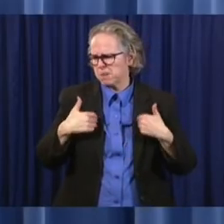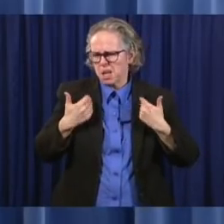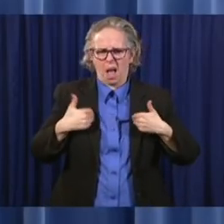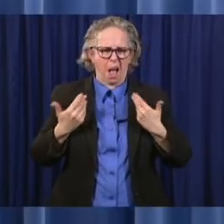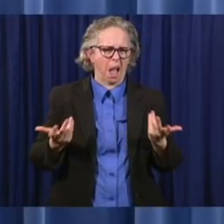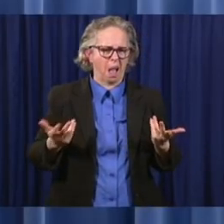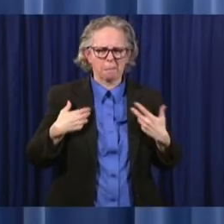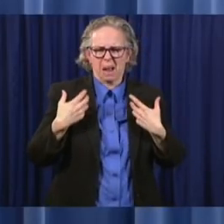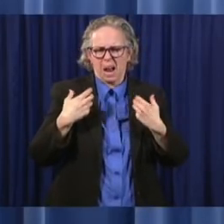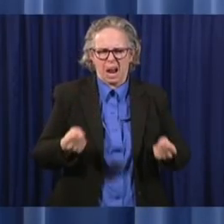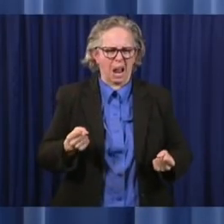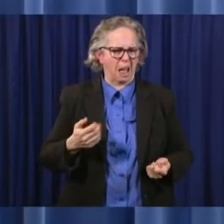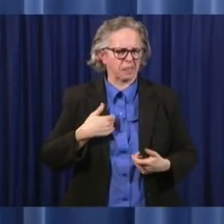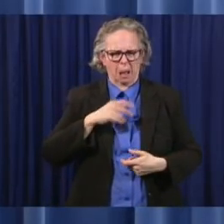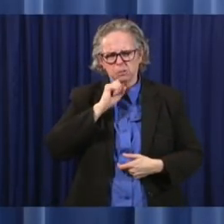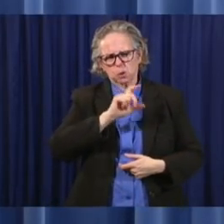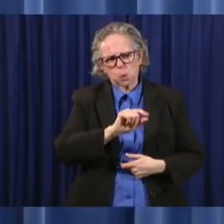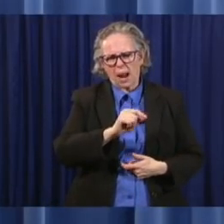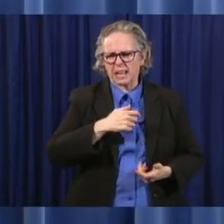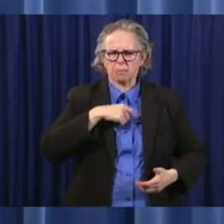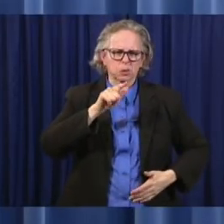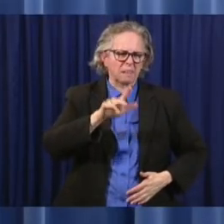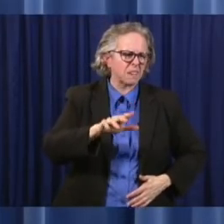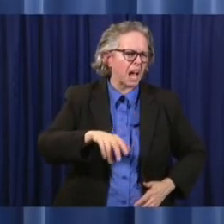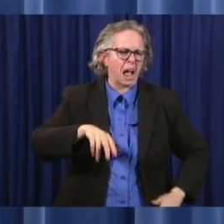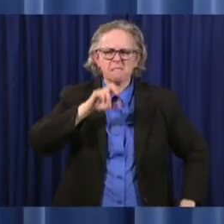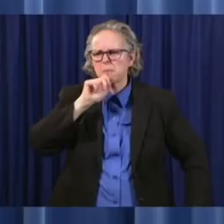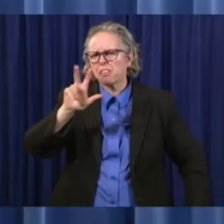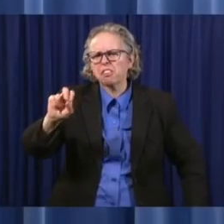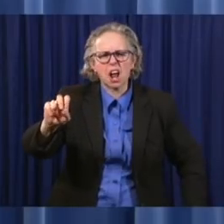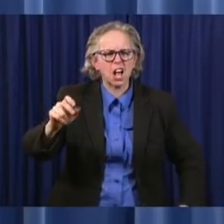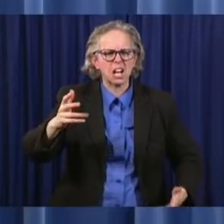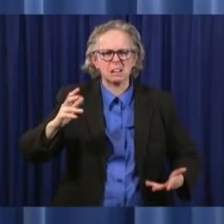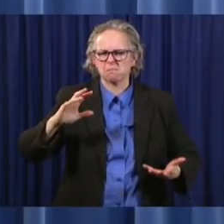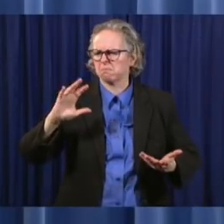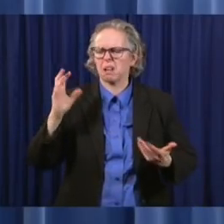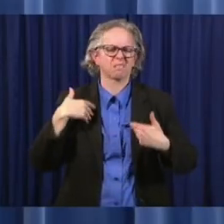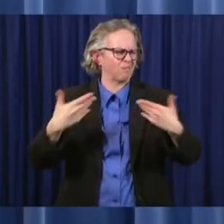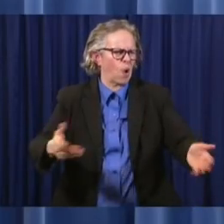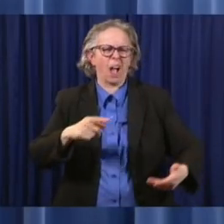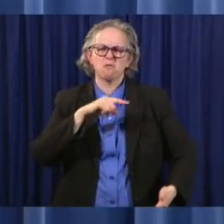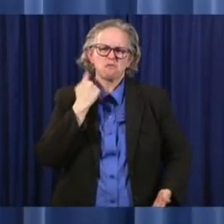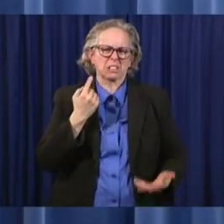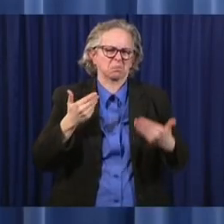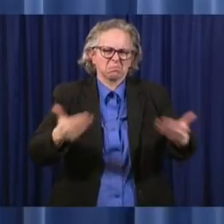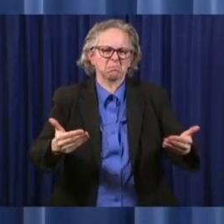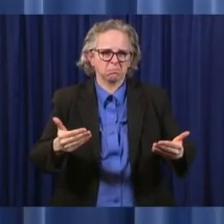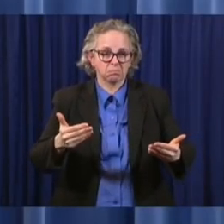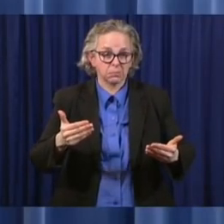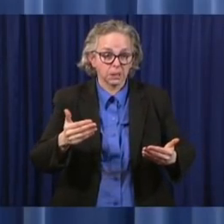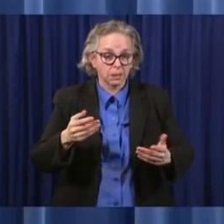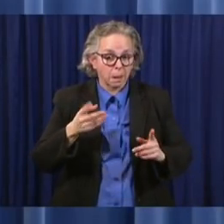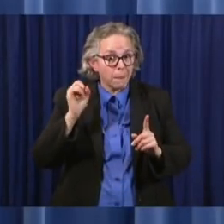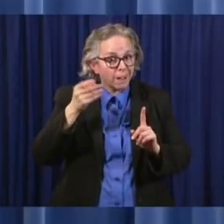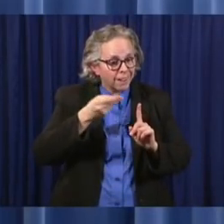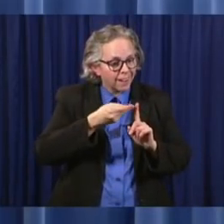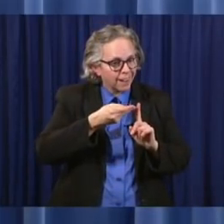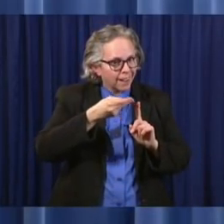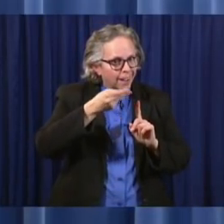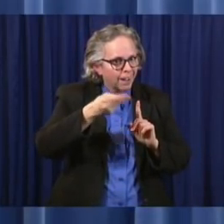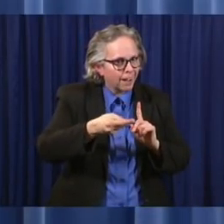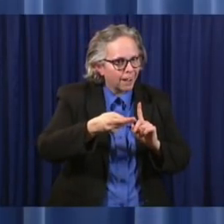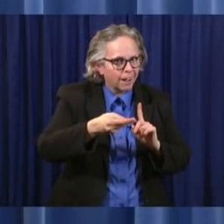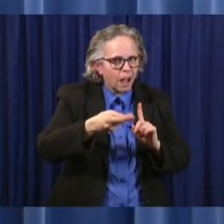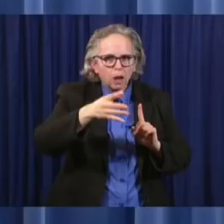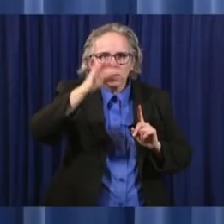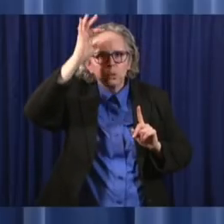20, 25, 30, and you're going to take the chance. You certainly can be a carrier, and sometimes you not even know that you are, in